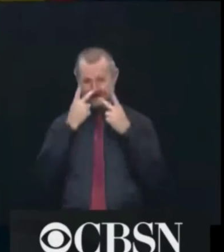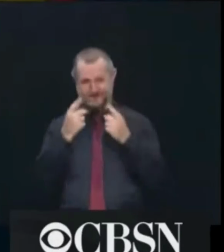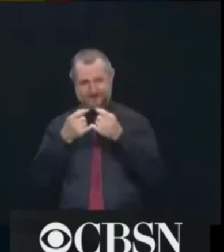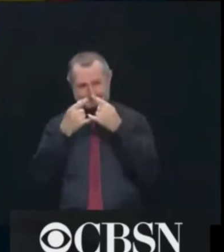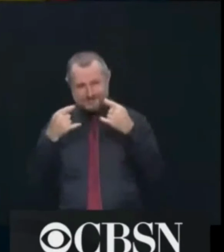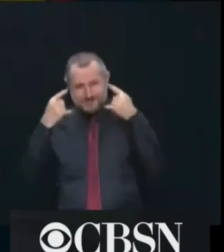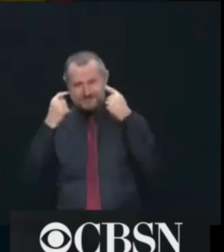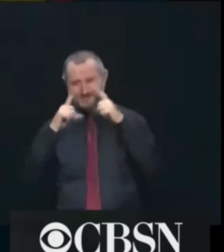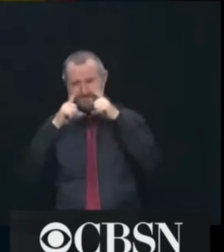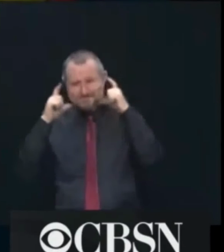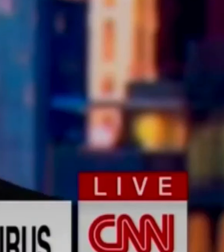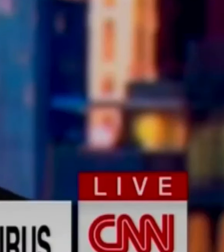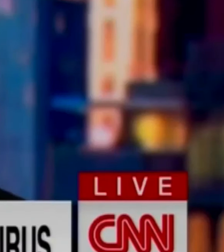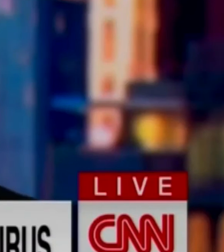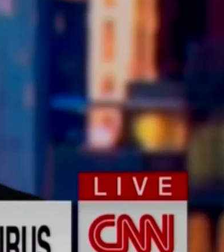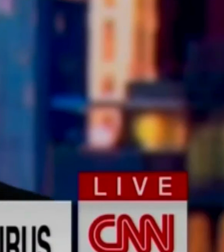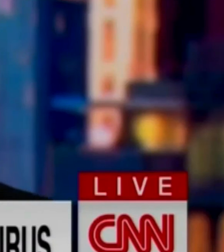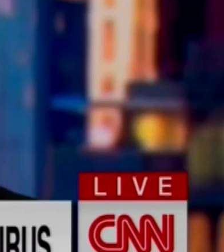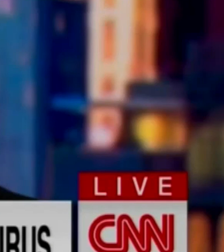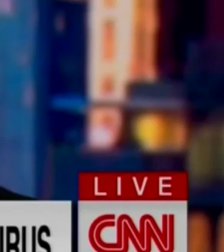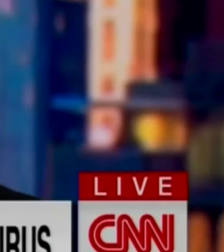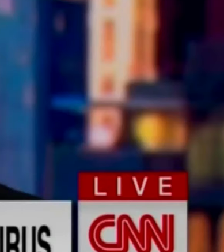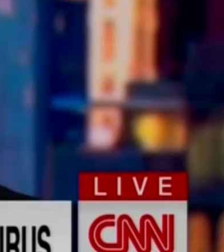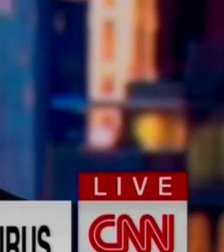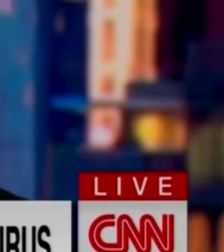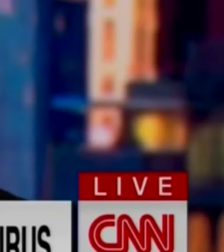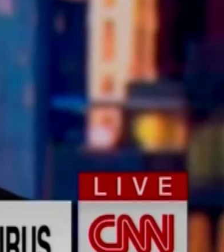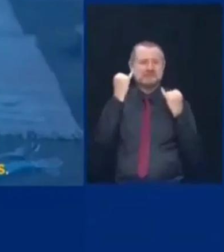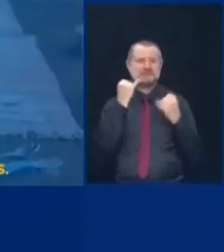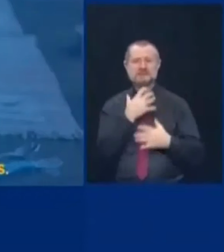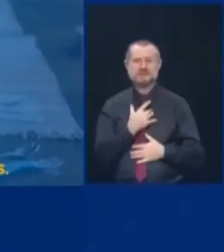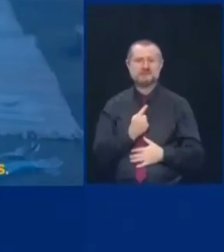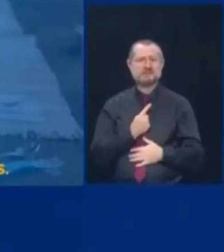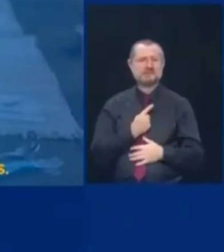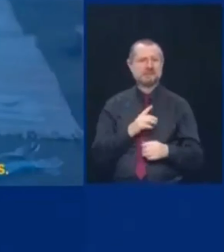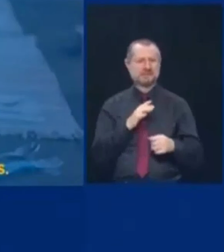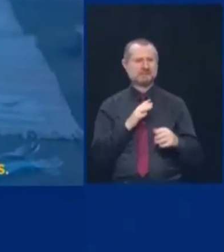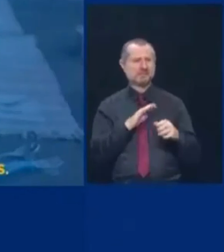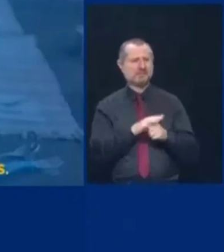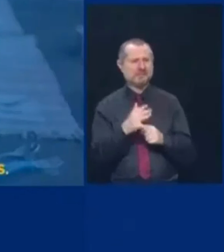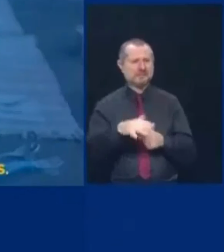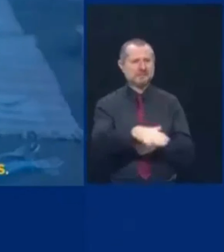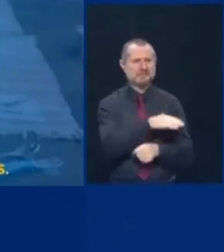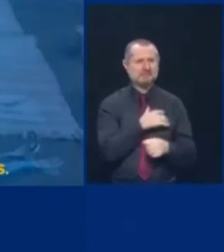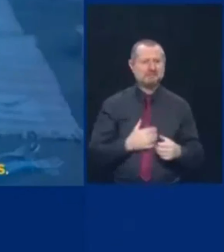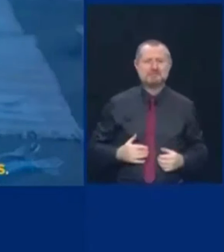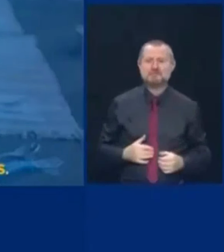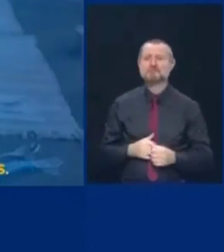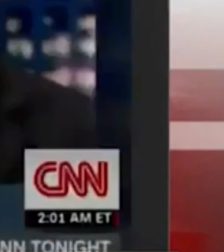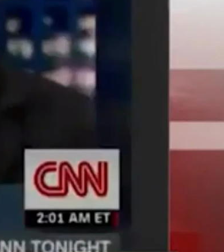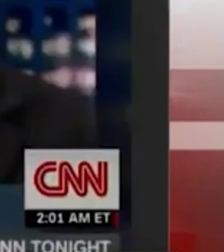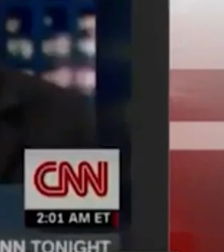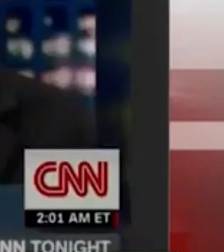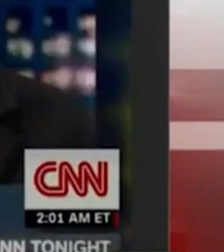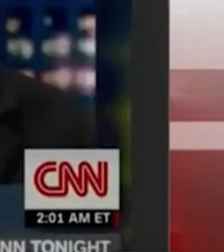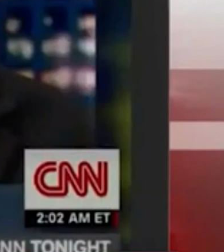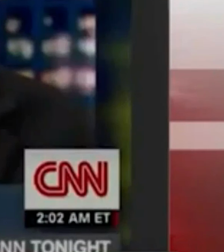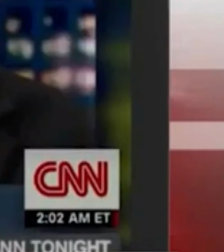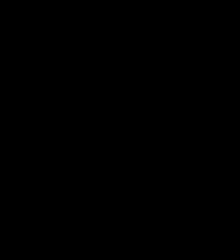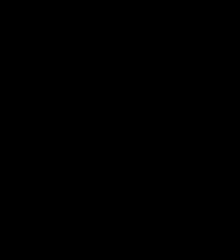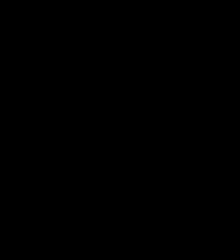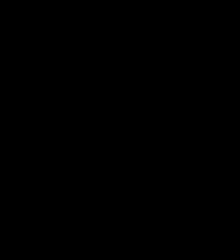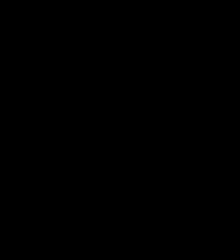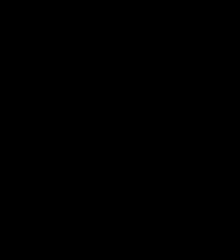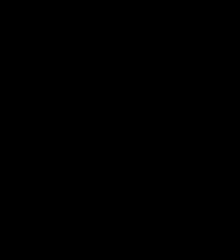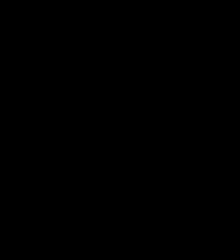Chief, how good-looking is this mask, Chief? Please wear a mask. Every person who wears a mask. You need to wear a damn